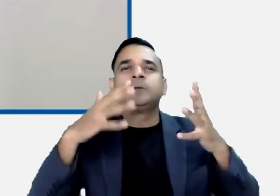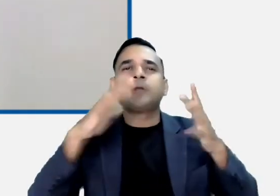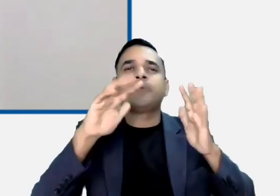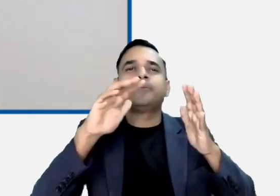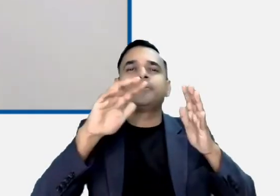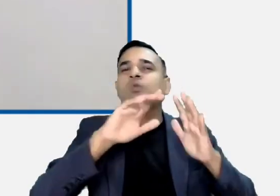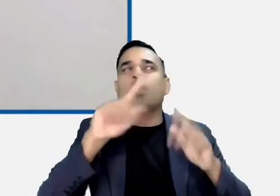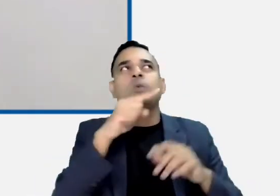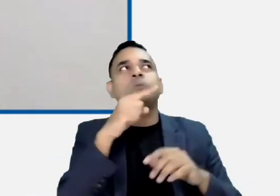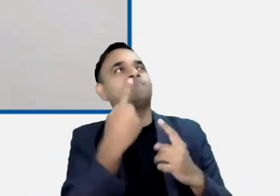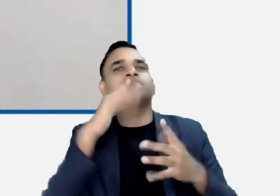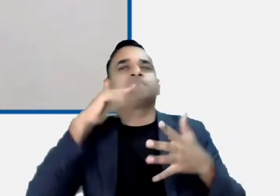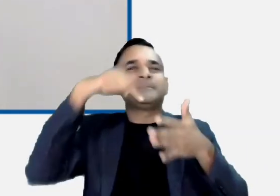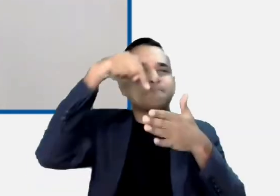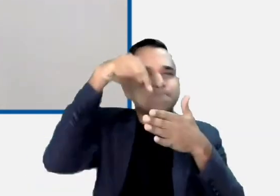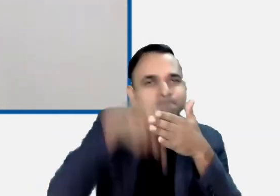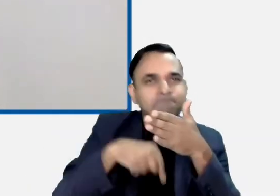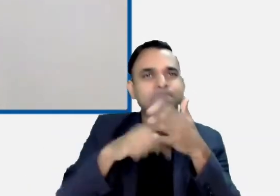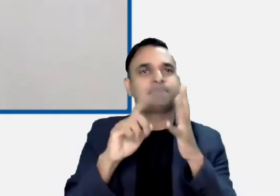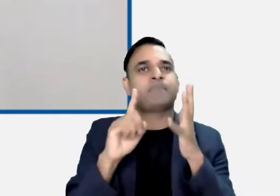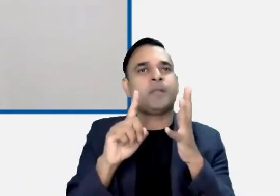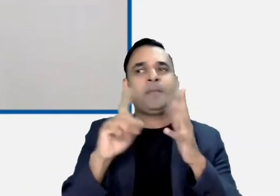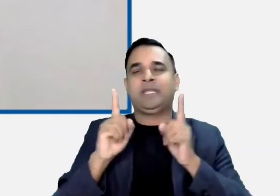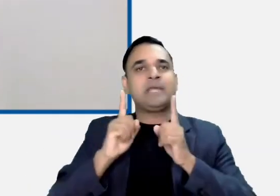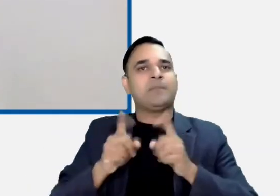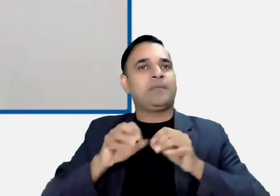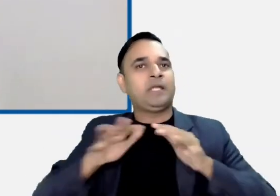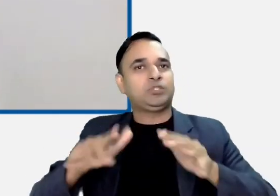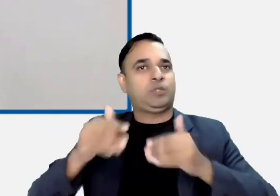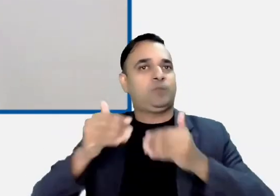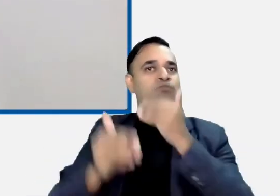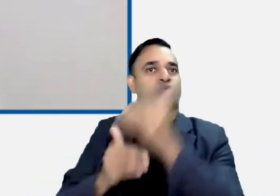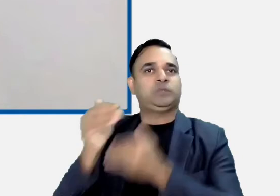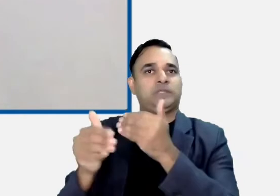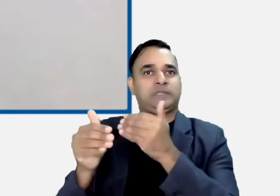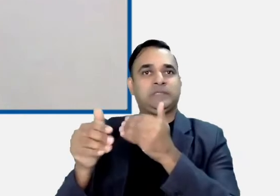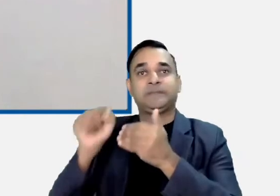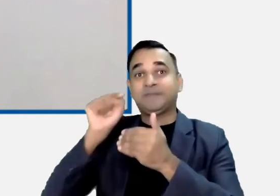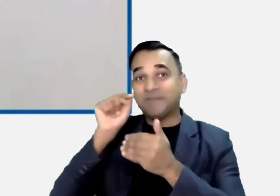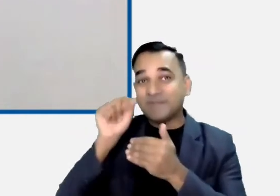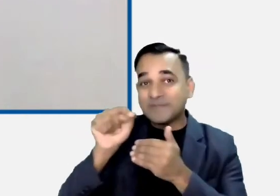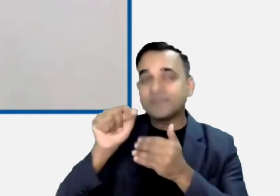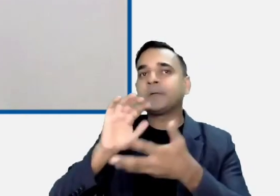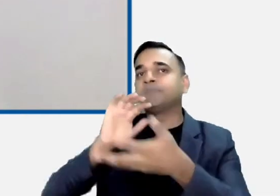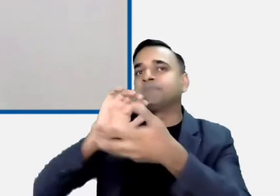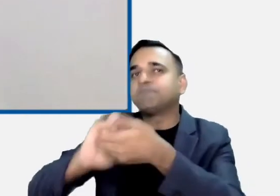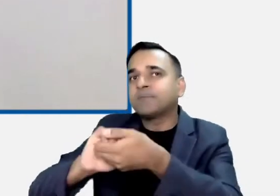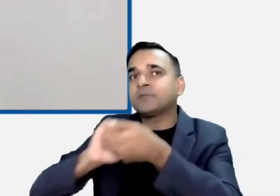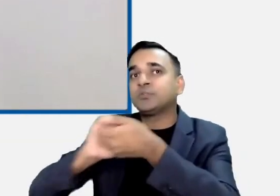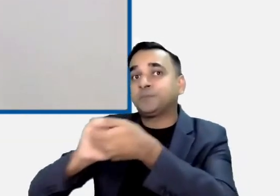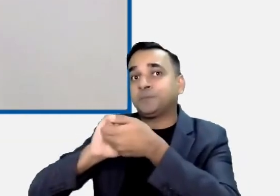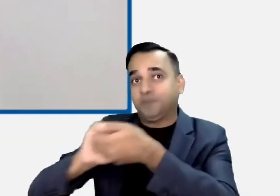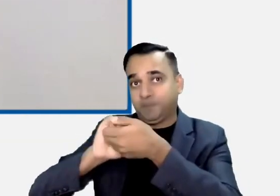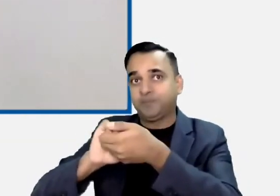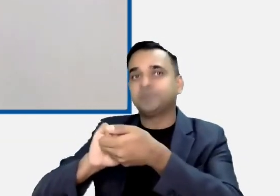African Union, and as well as international UN agencies and development partners. So I think that's important, because this is the whole